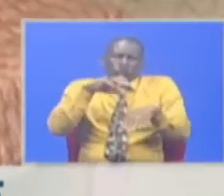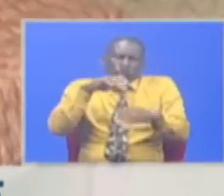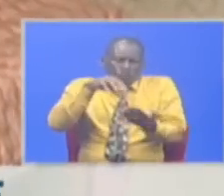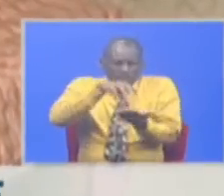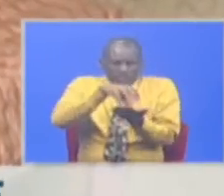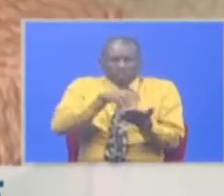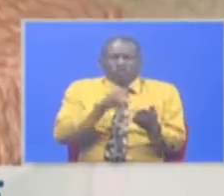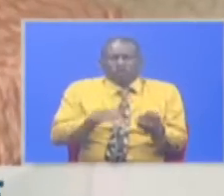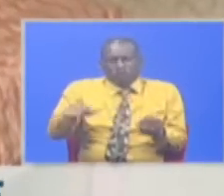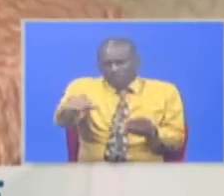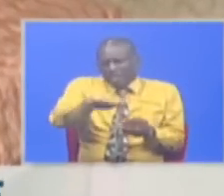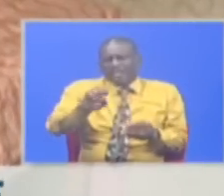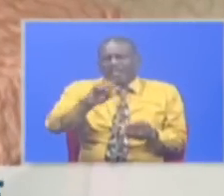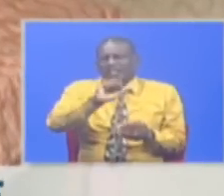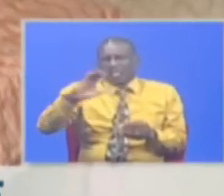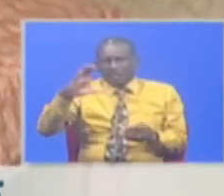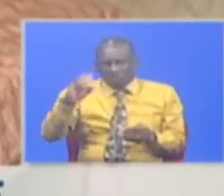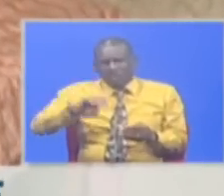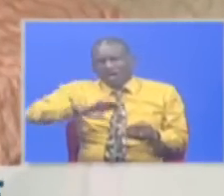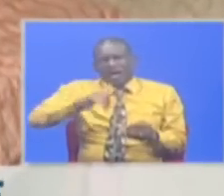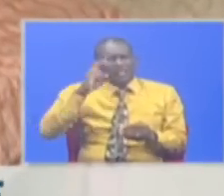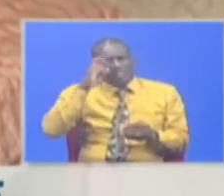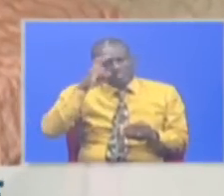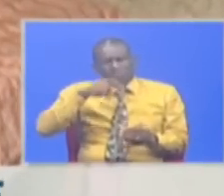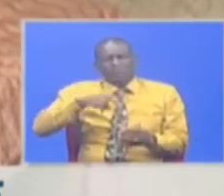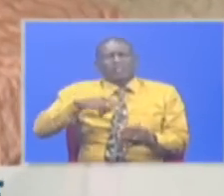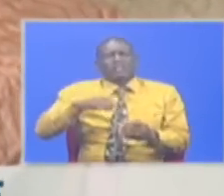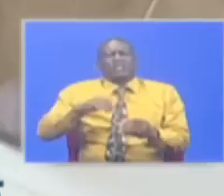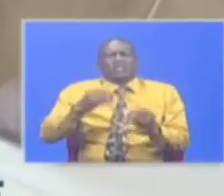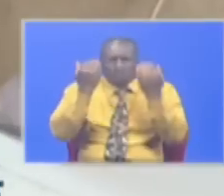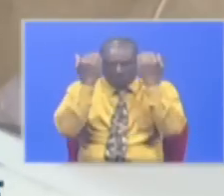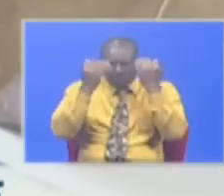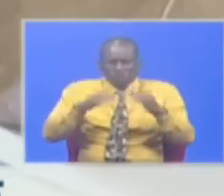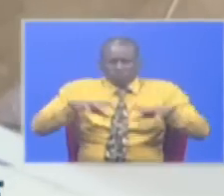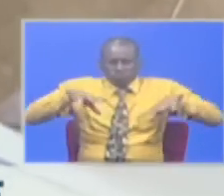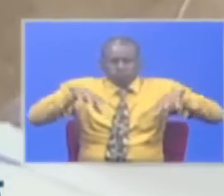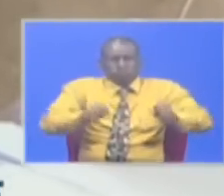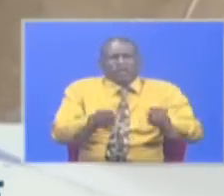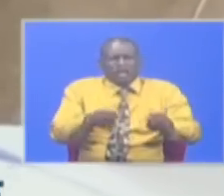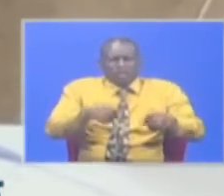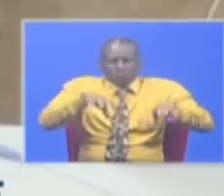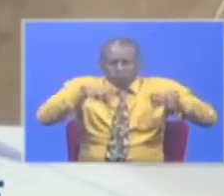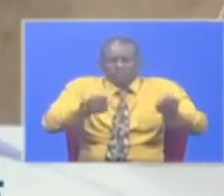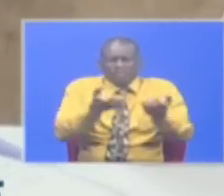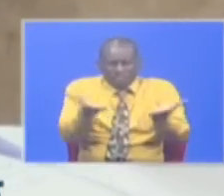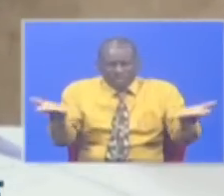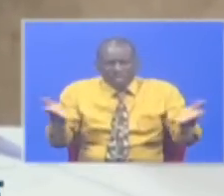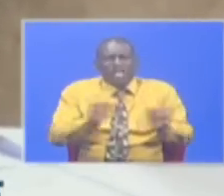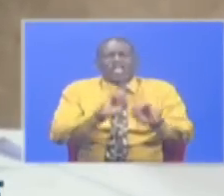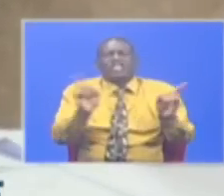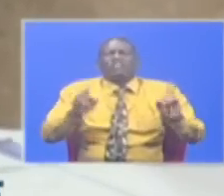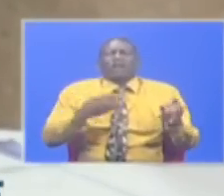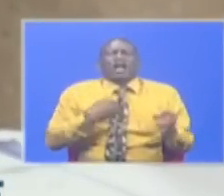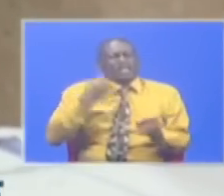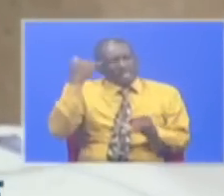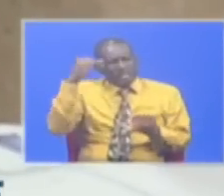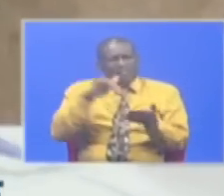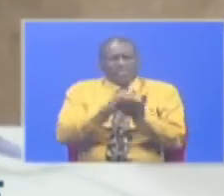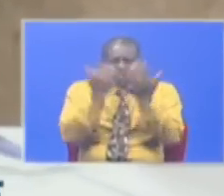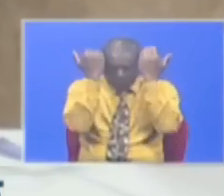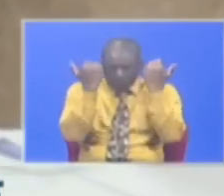for assaulting him and taking away his equipment, he had no idea that his lawyer would turn on